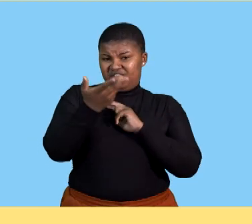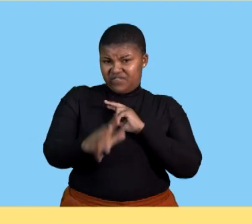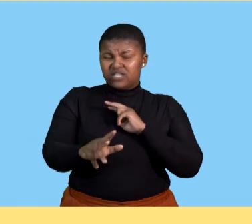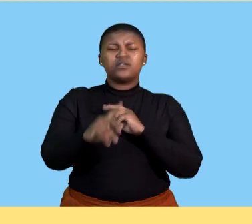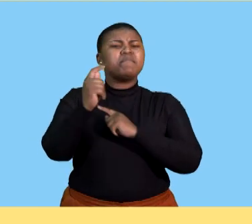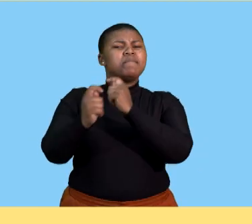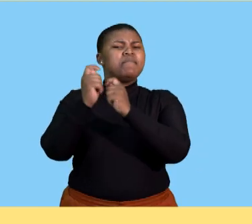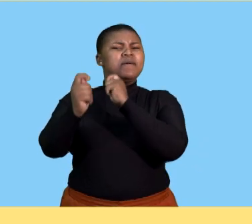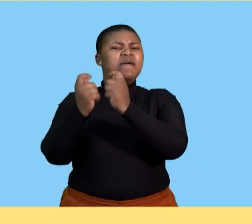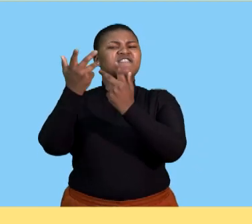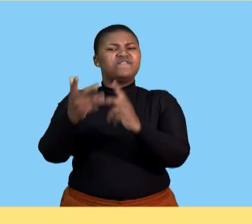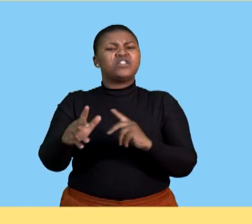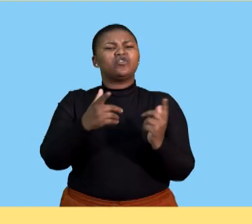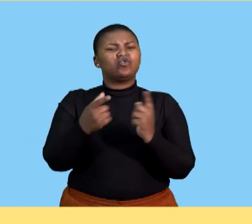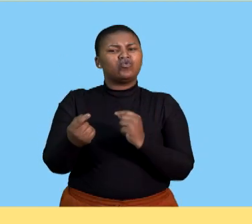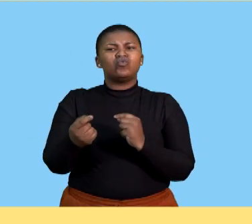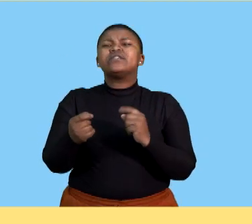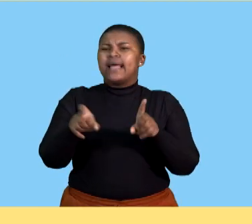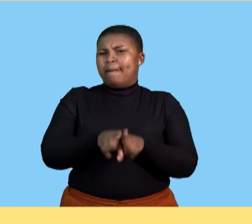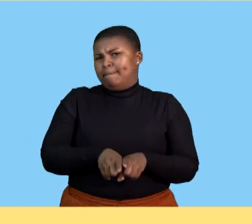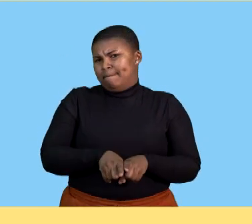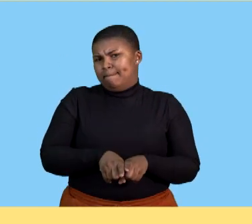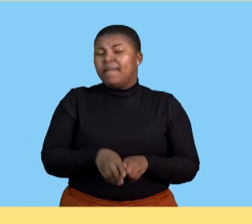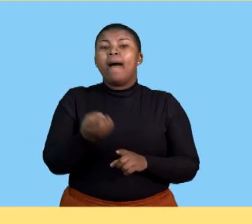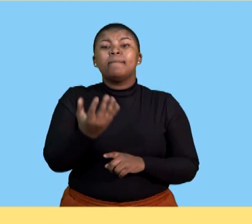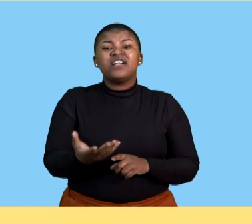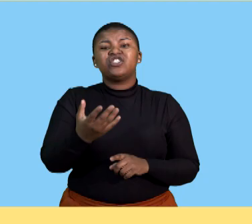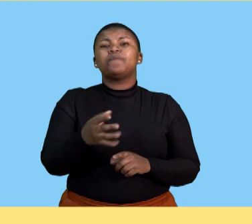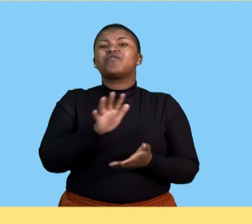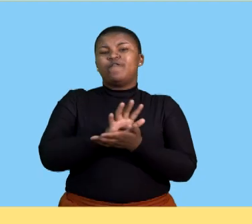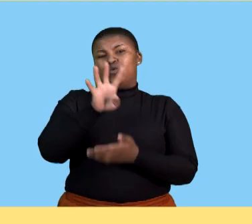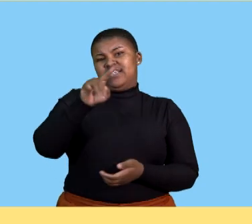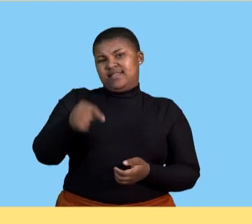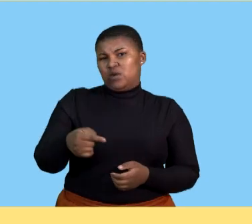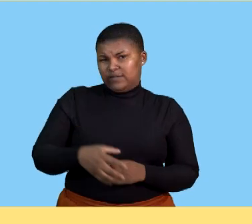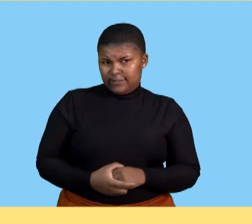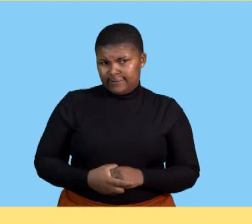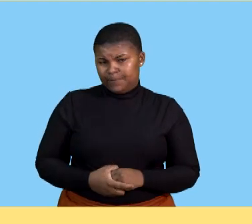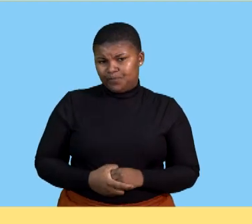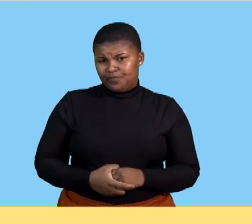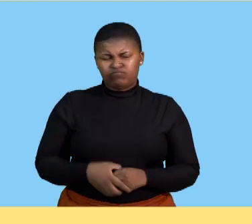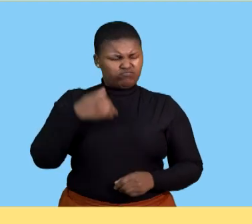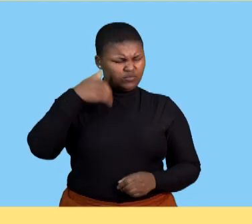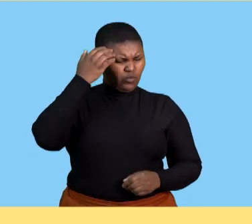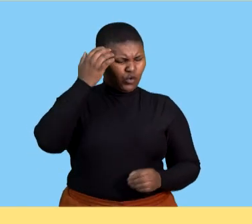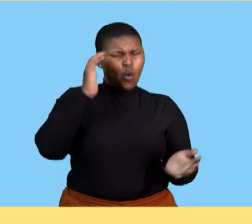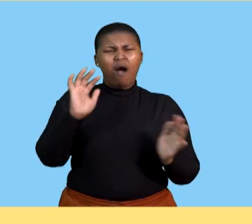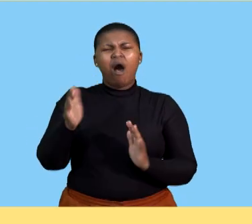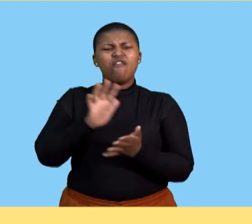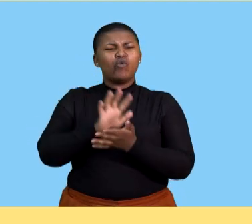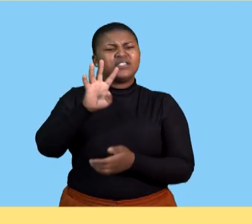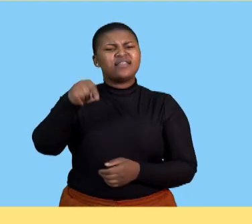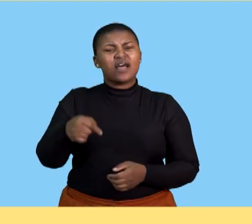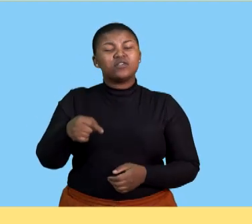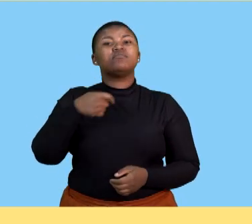the repayments will remain the same, that is the 14,000. How do I know it's 14,000?